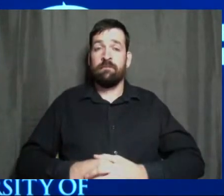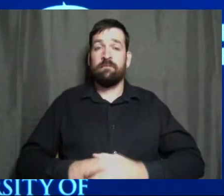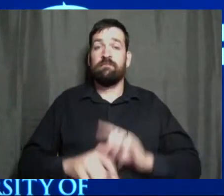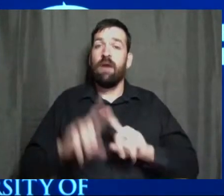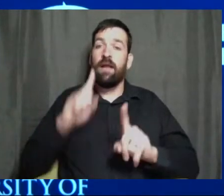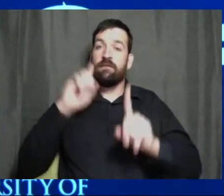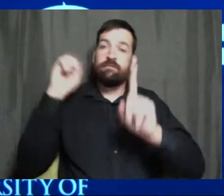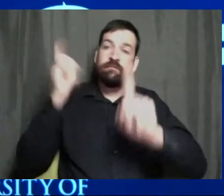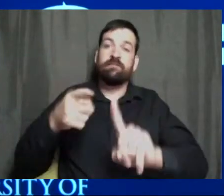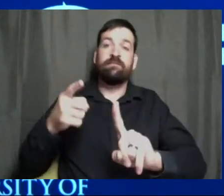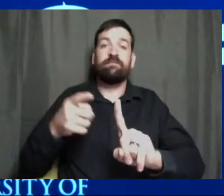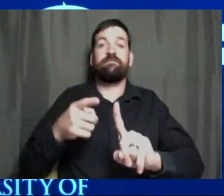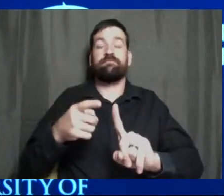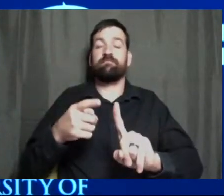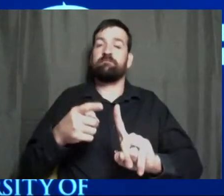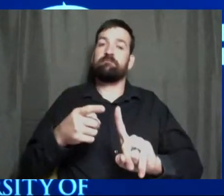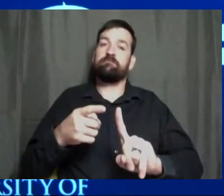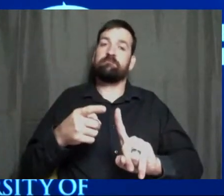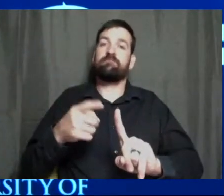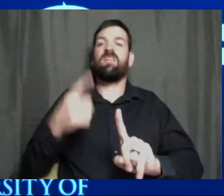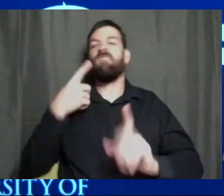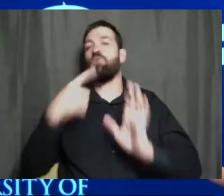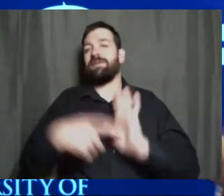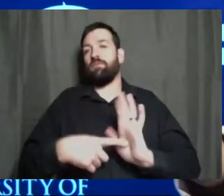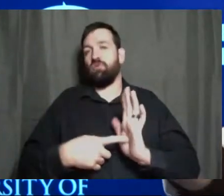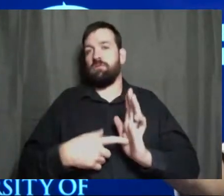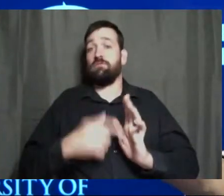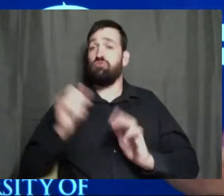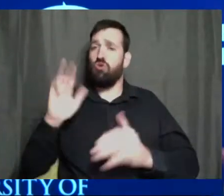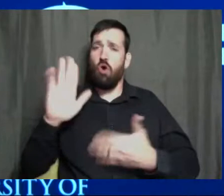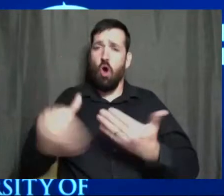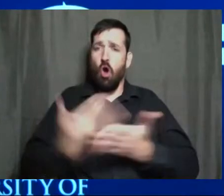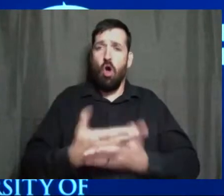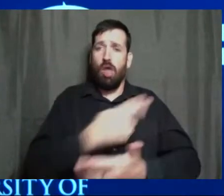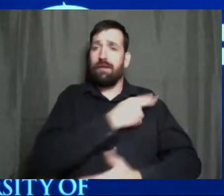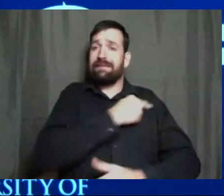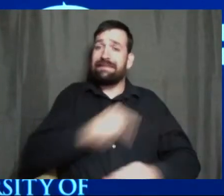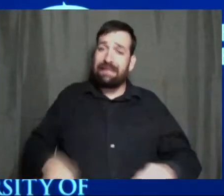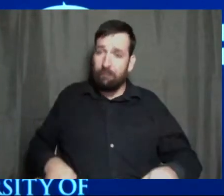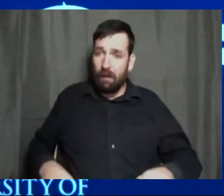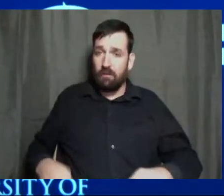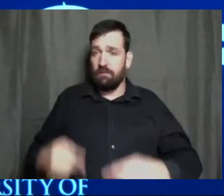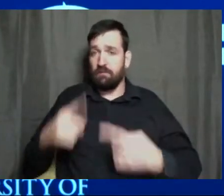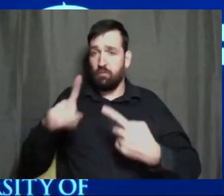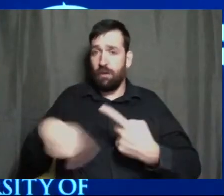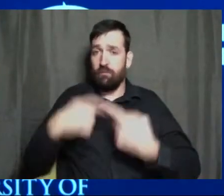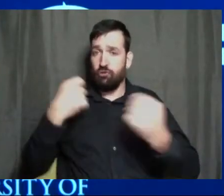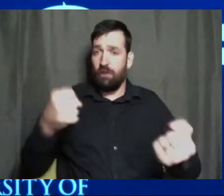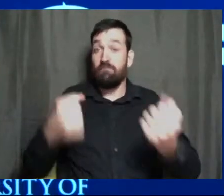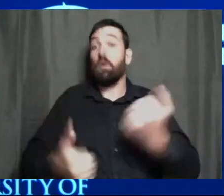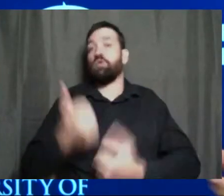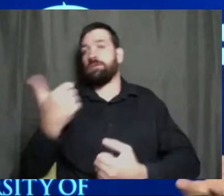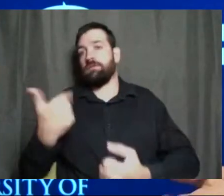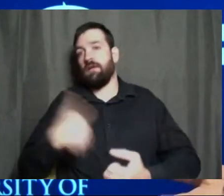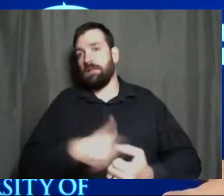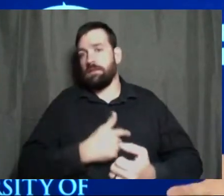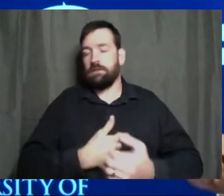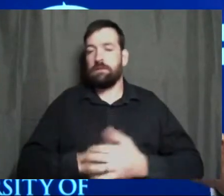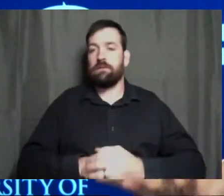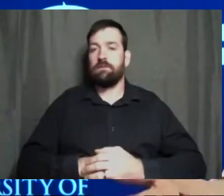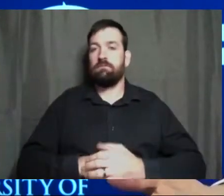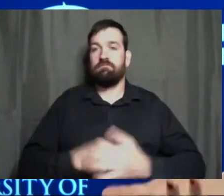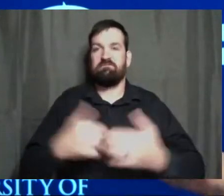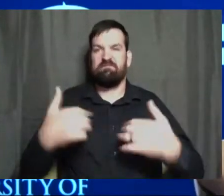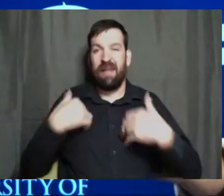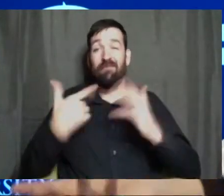unlike things, so for example, we all wear a seatbelt when we drive, or the majority of us anyway, right? And we have a mandate to do